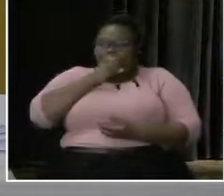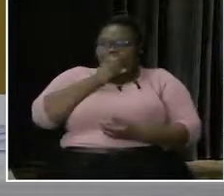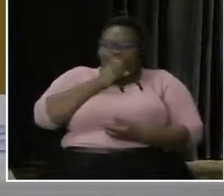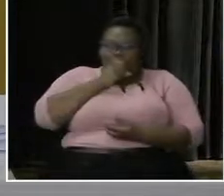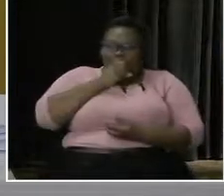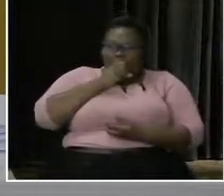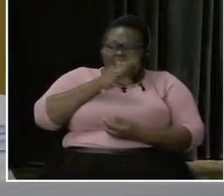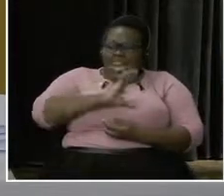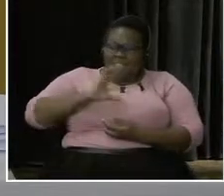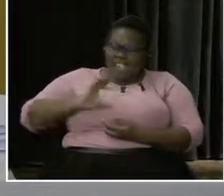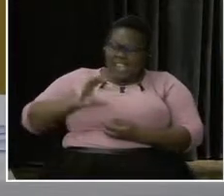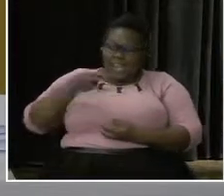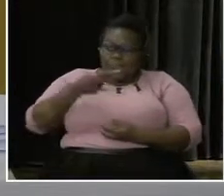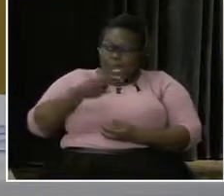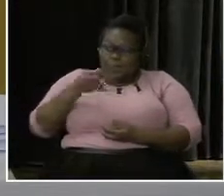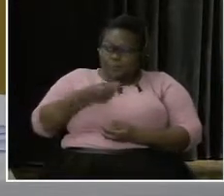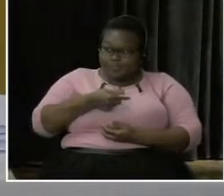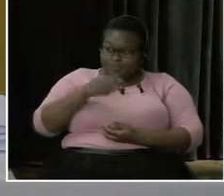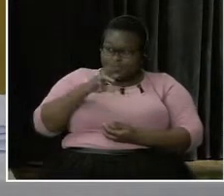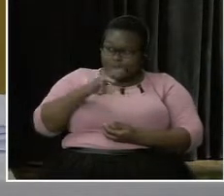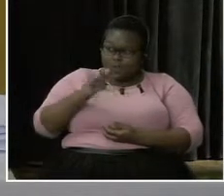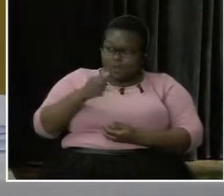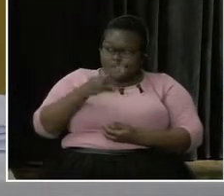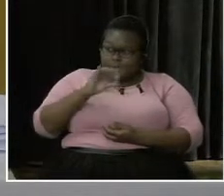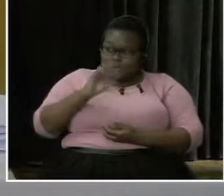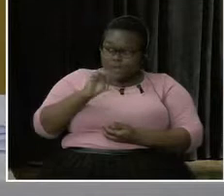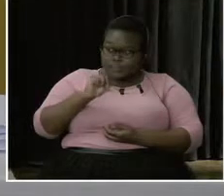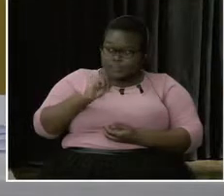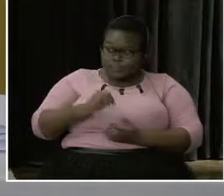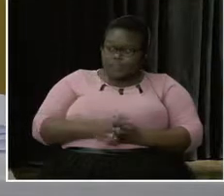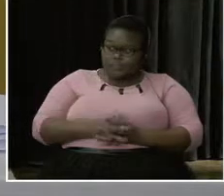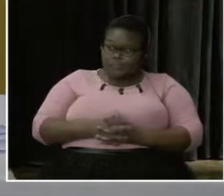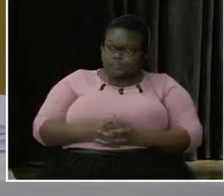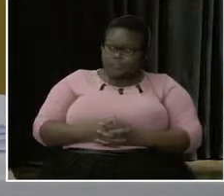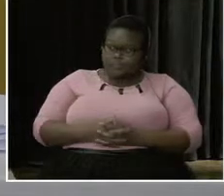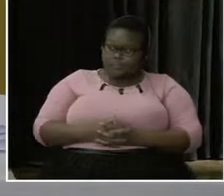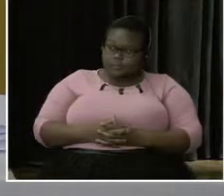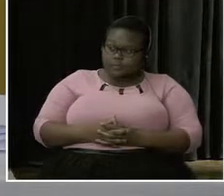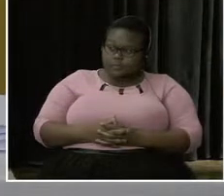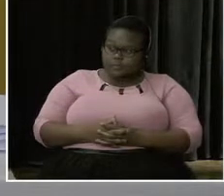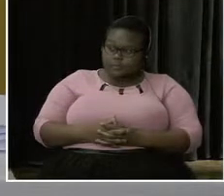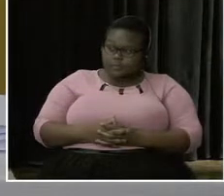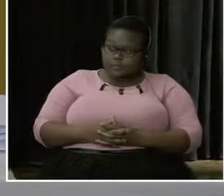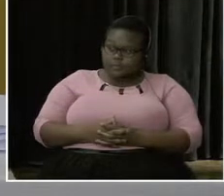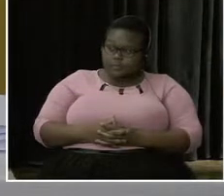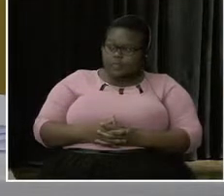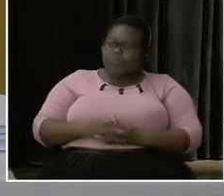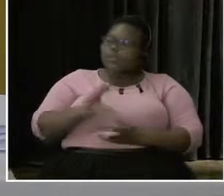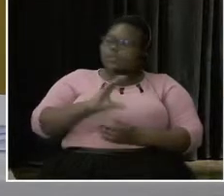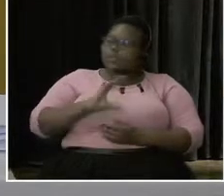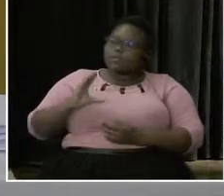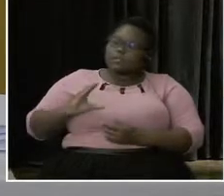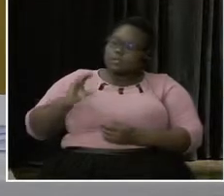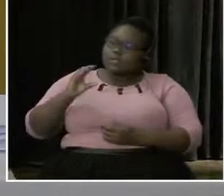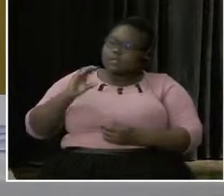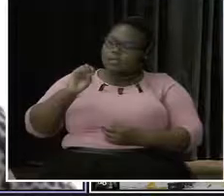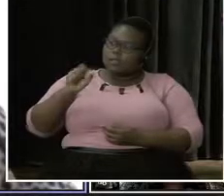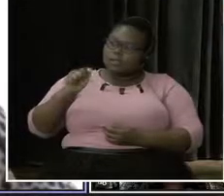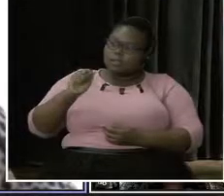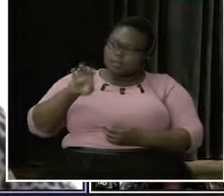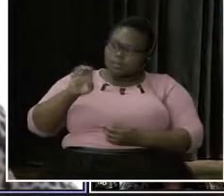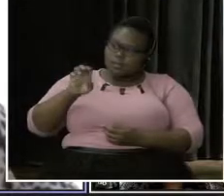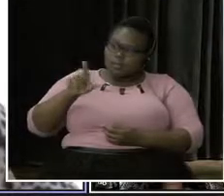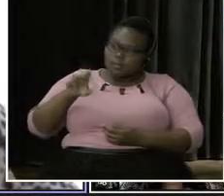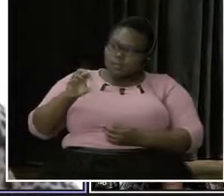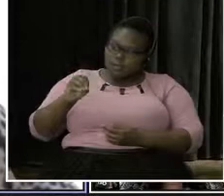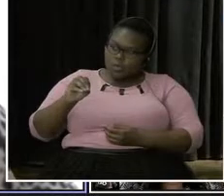Councillor Graham. Councillor Graham. Thank you, Councillor Horzak. Councillor Sabelo is clearly in violation of the rules of